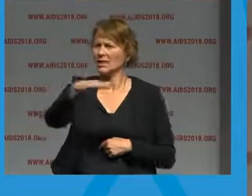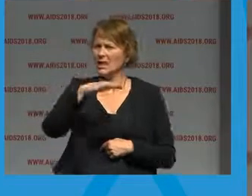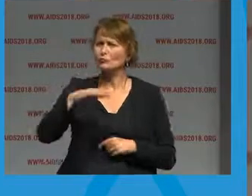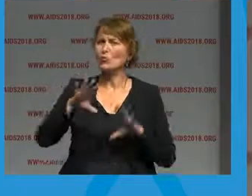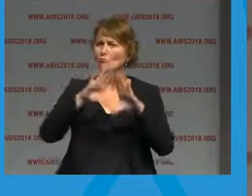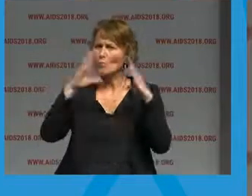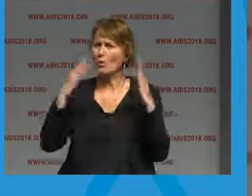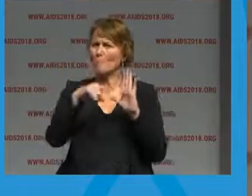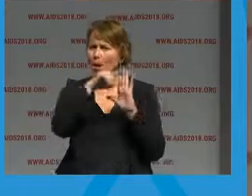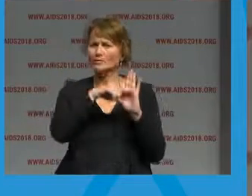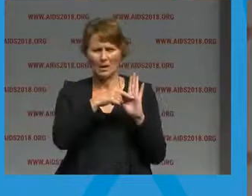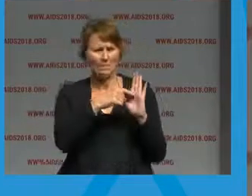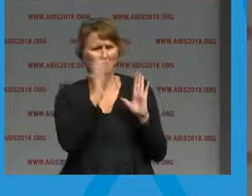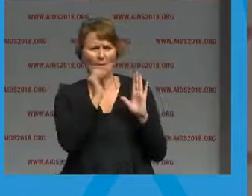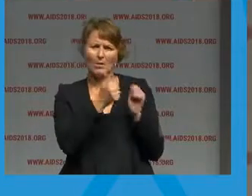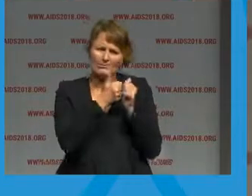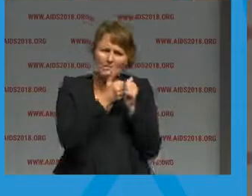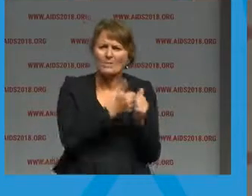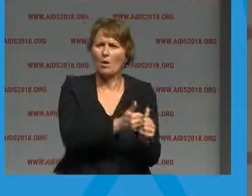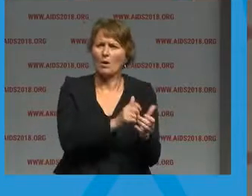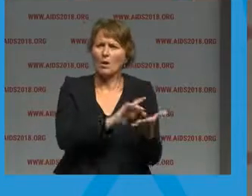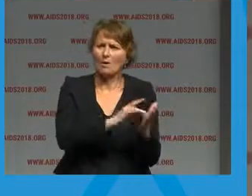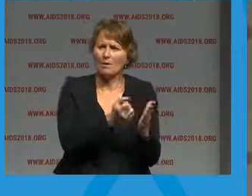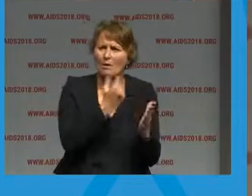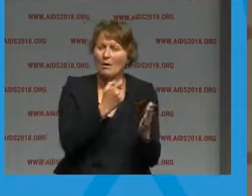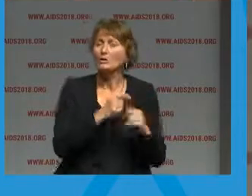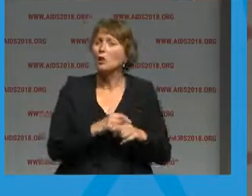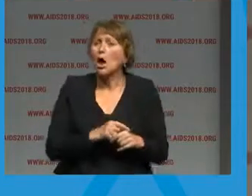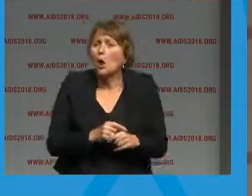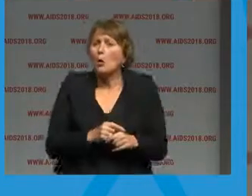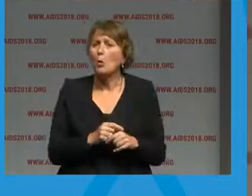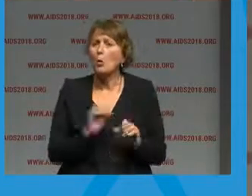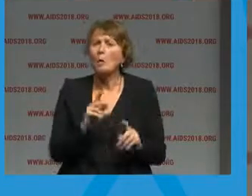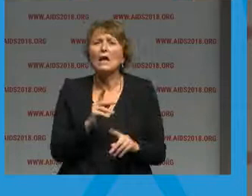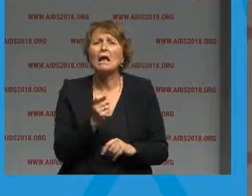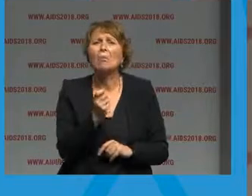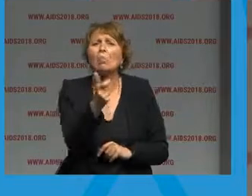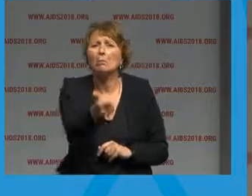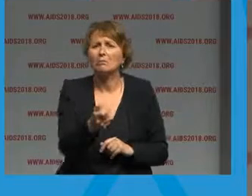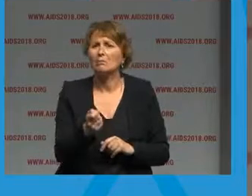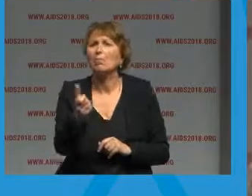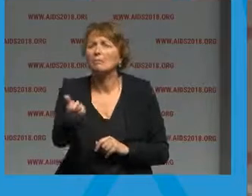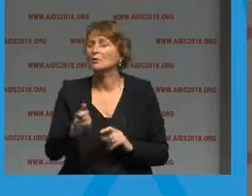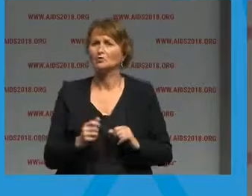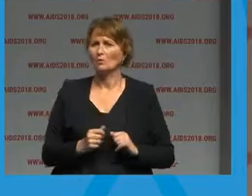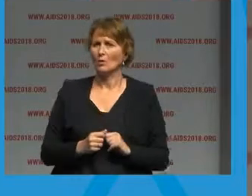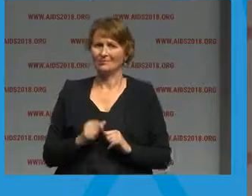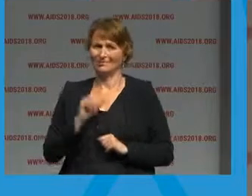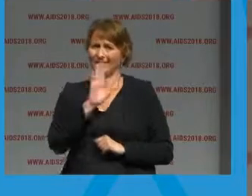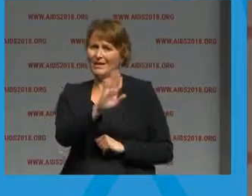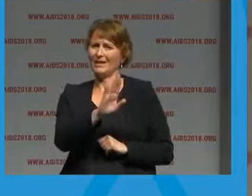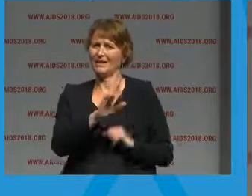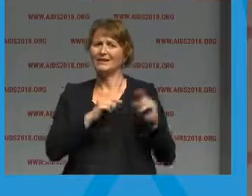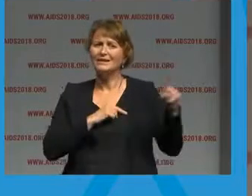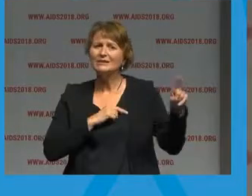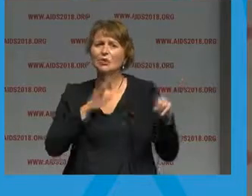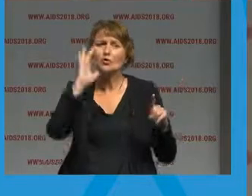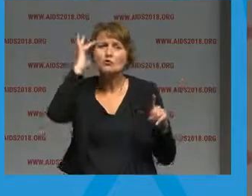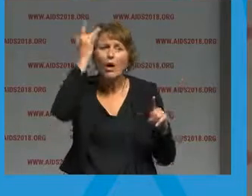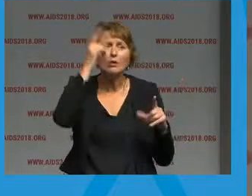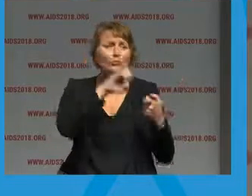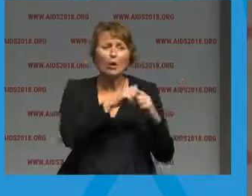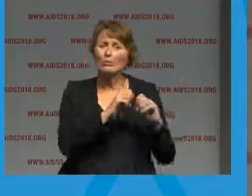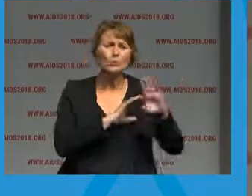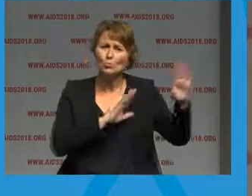policy. Not an accident, in other words. Not a problem of his culture. If it was a problem of culture, it